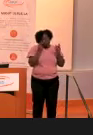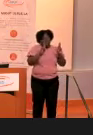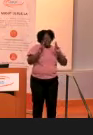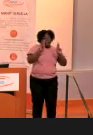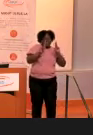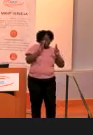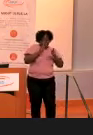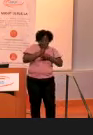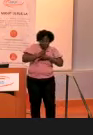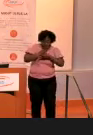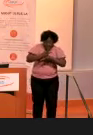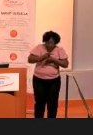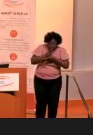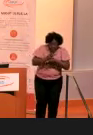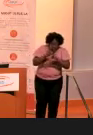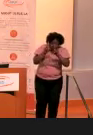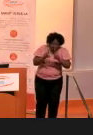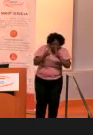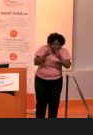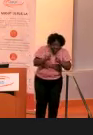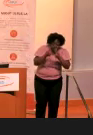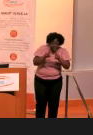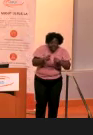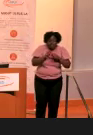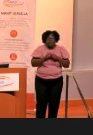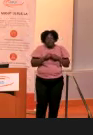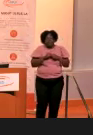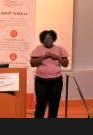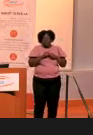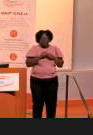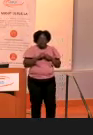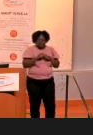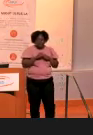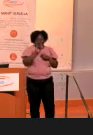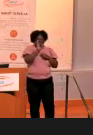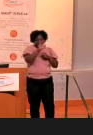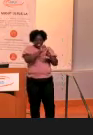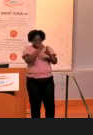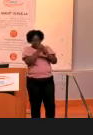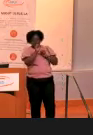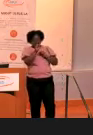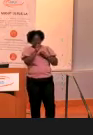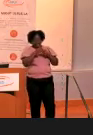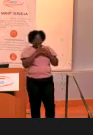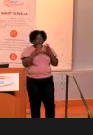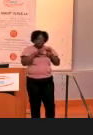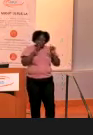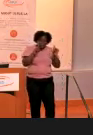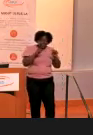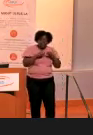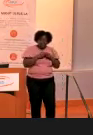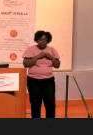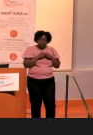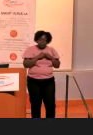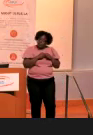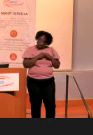often give a trial of treatment for lupus kidney disease in that situation. But I